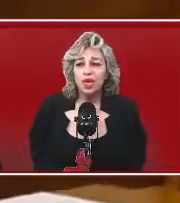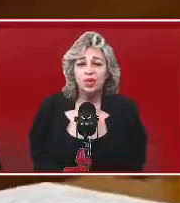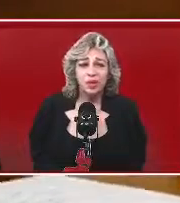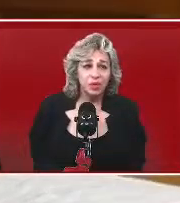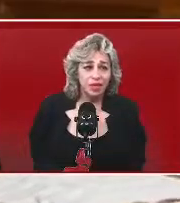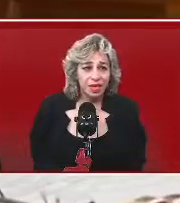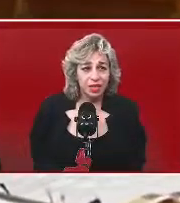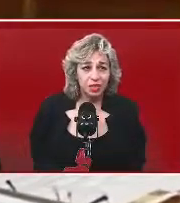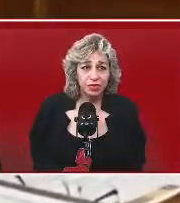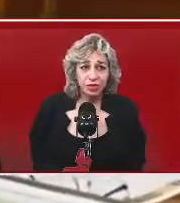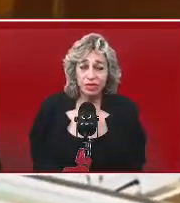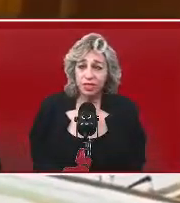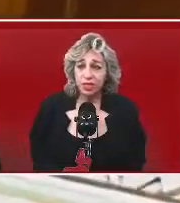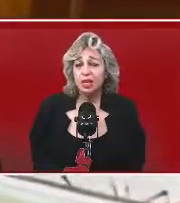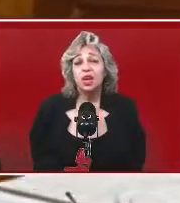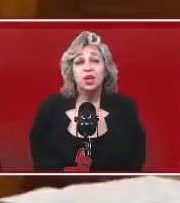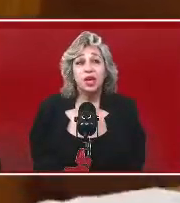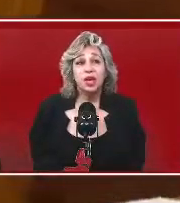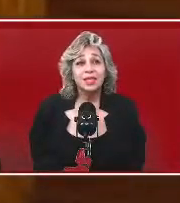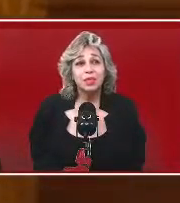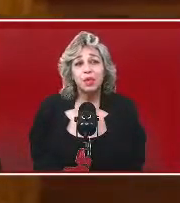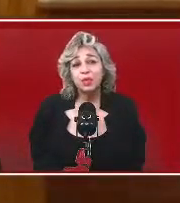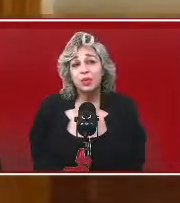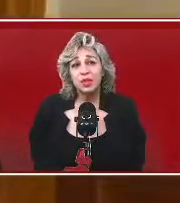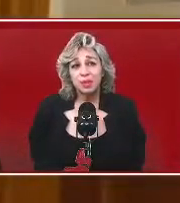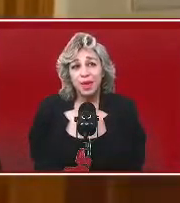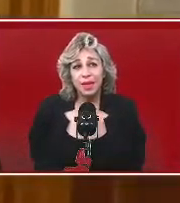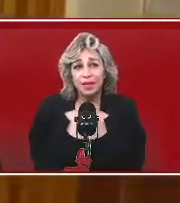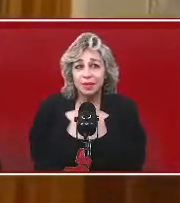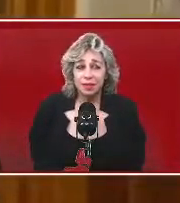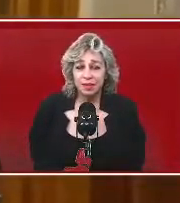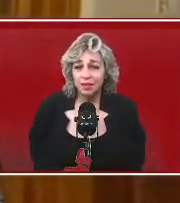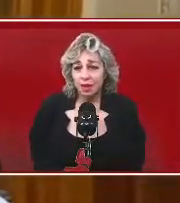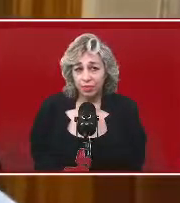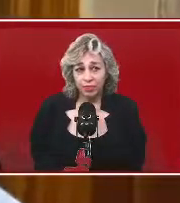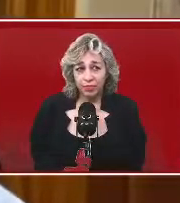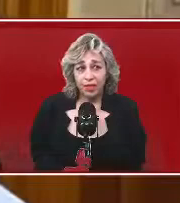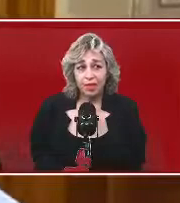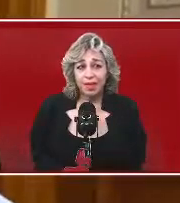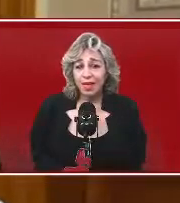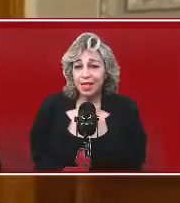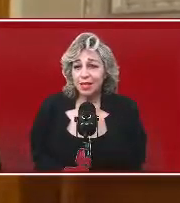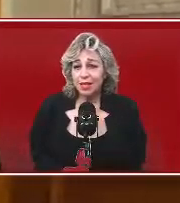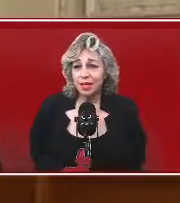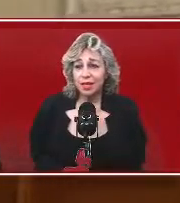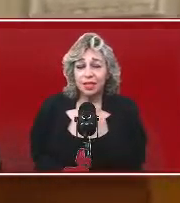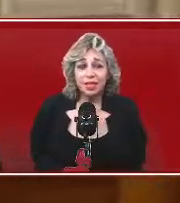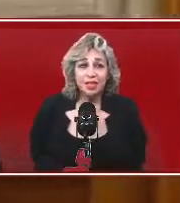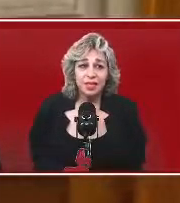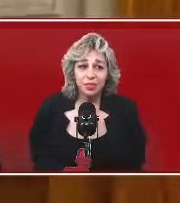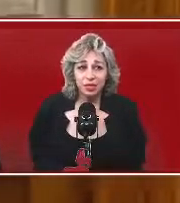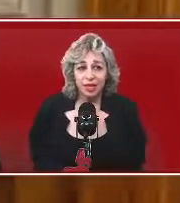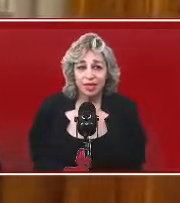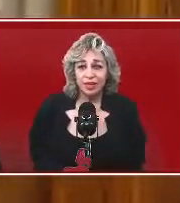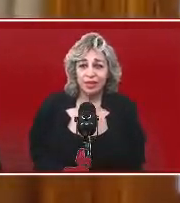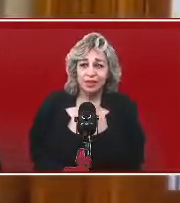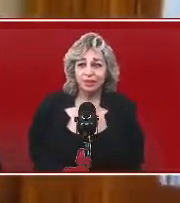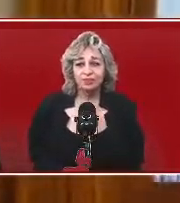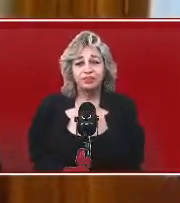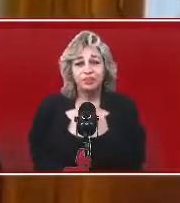are we going O sea, to los que attend están to en la first? base. It's the people in the base. base. Que es el That is 60%.